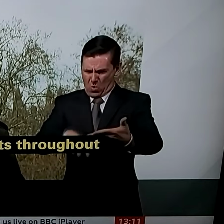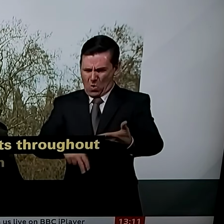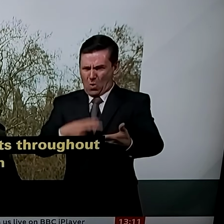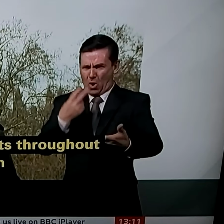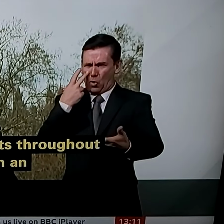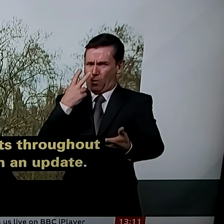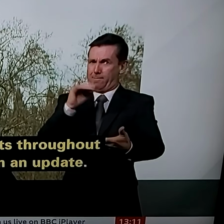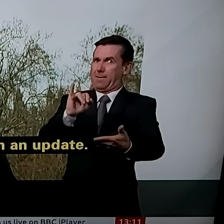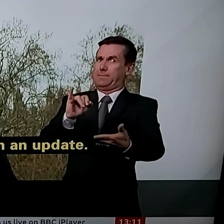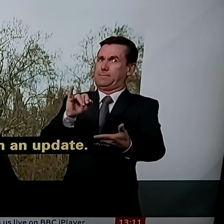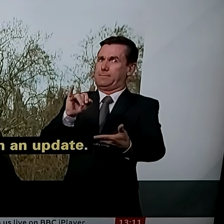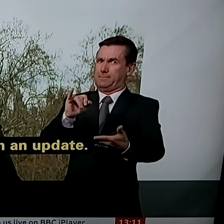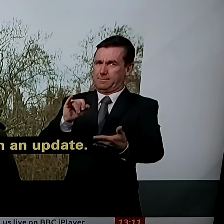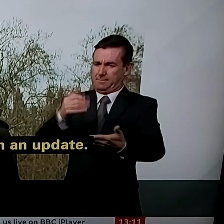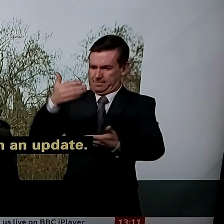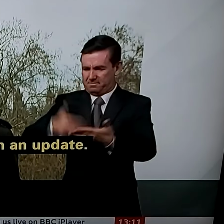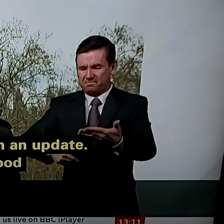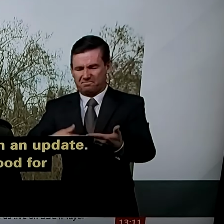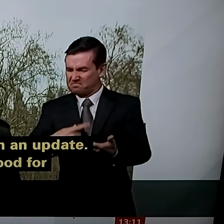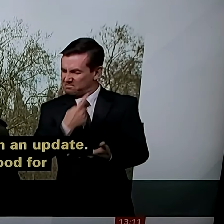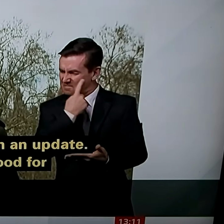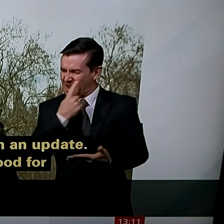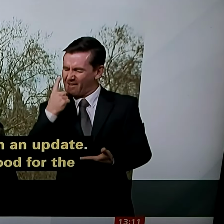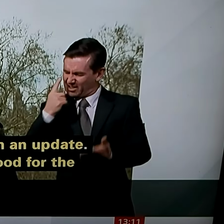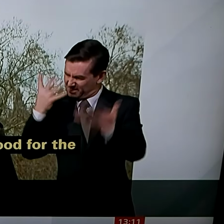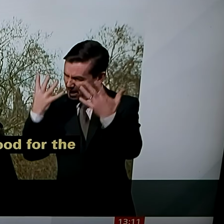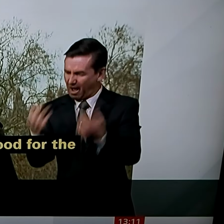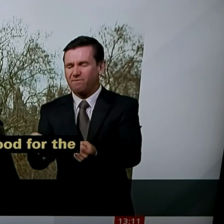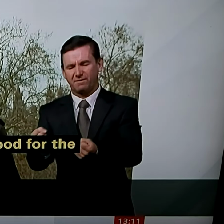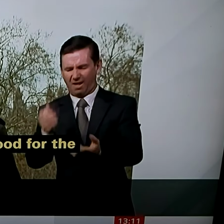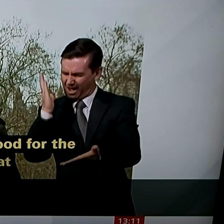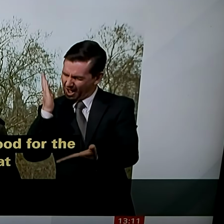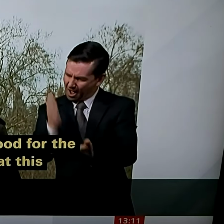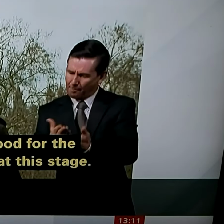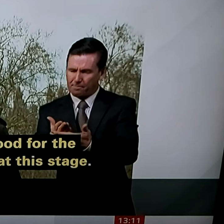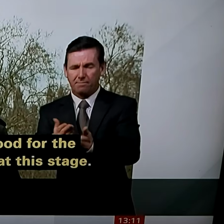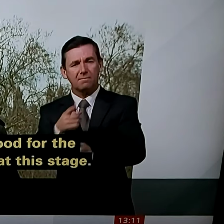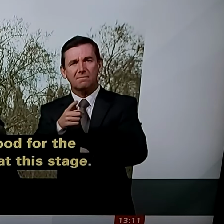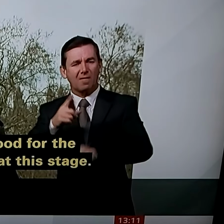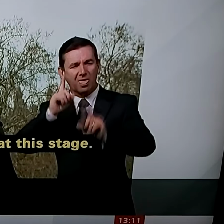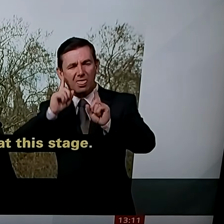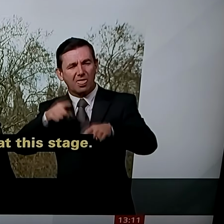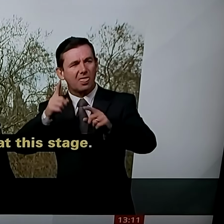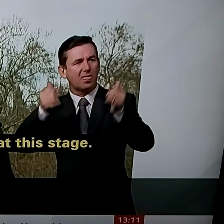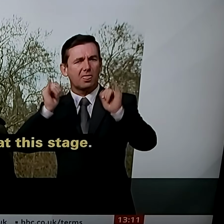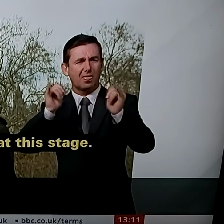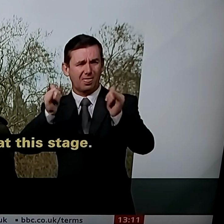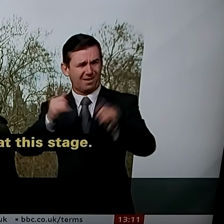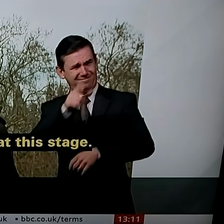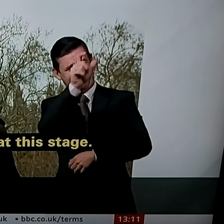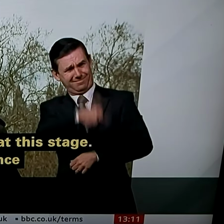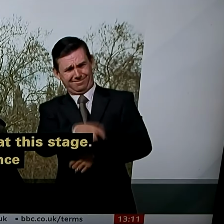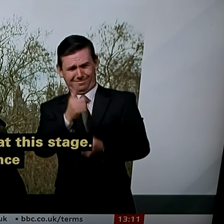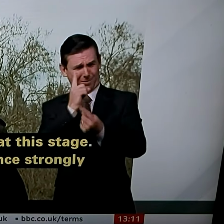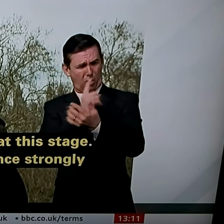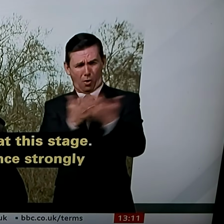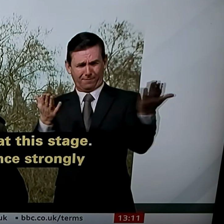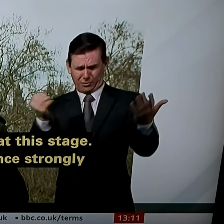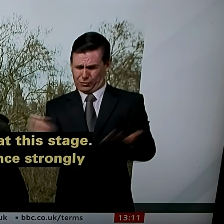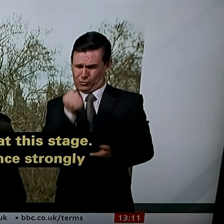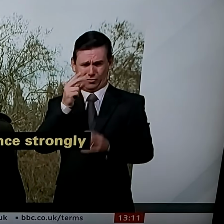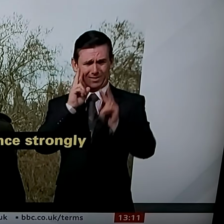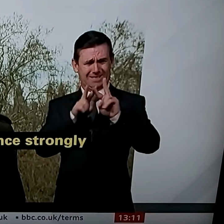stage. The MPs say the evidence strongly suggests that breaches of COVID guidance would have been obvious to Mr.